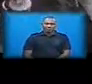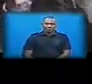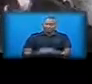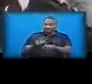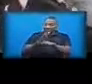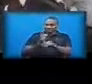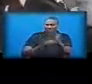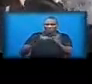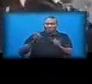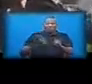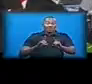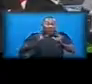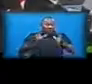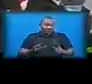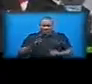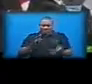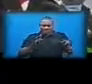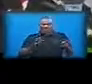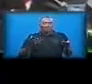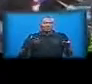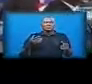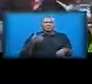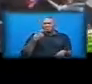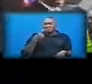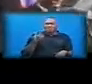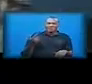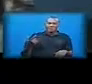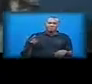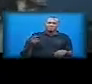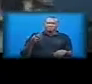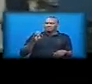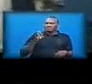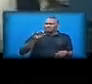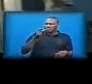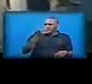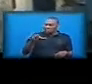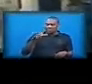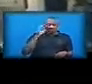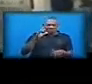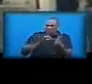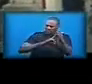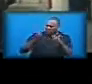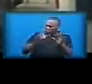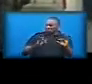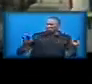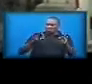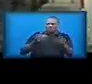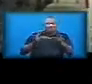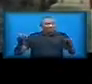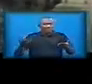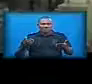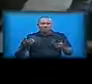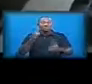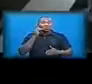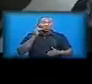The business development director of Minergy International said Minergy will develop specific products which will combine